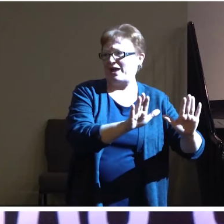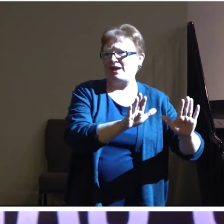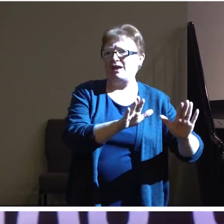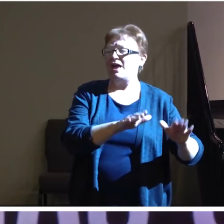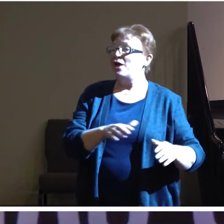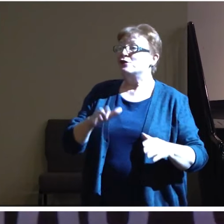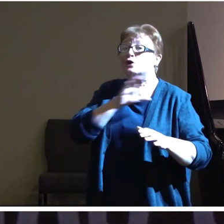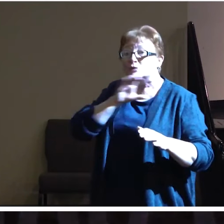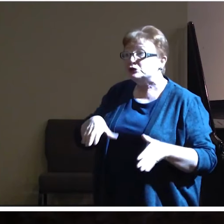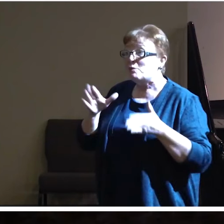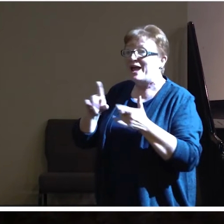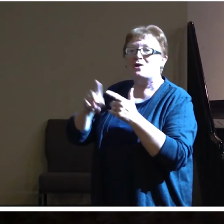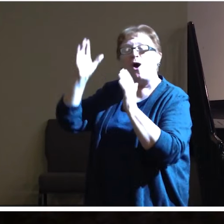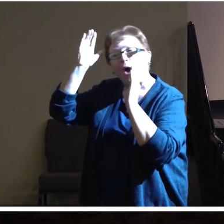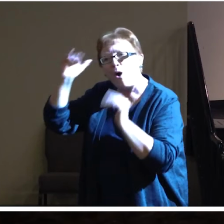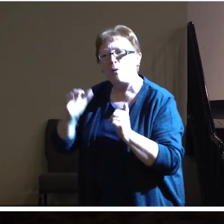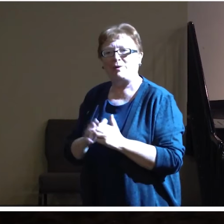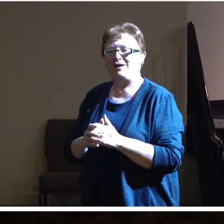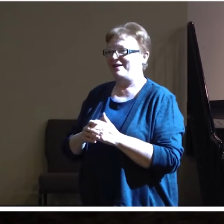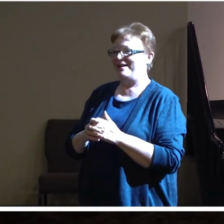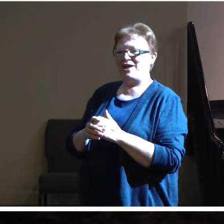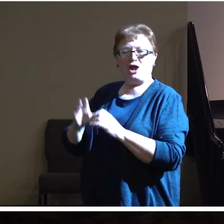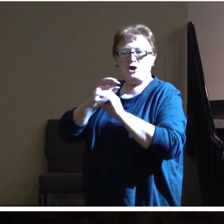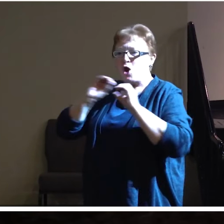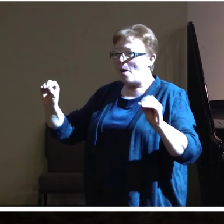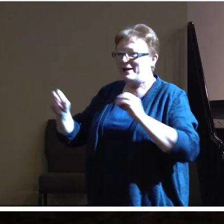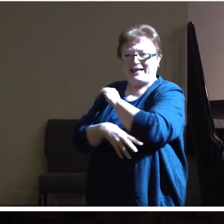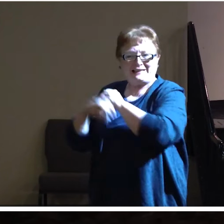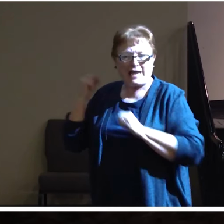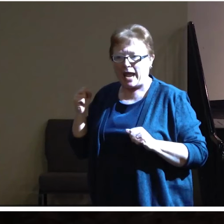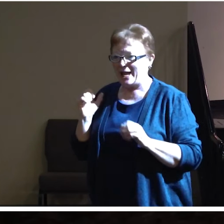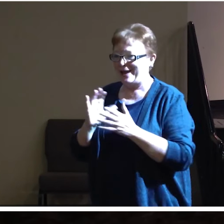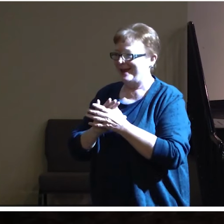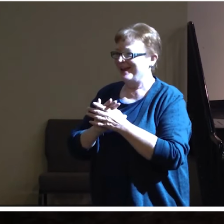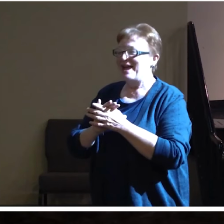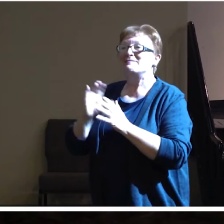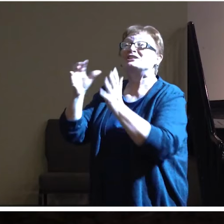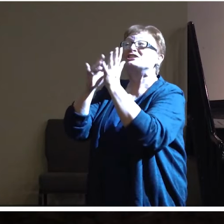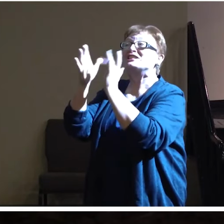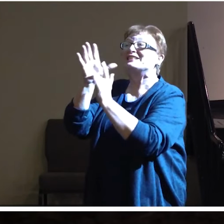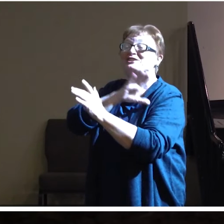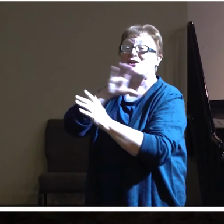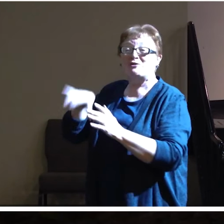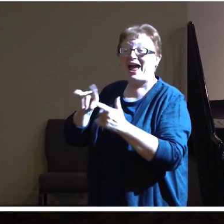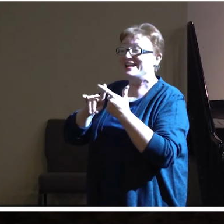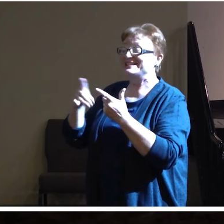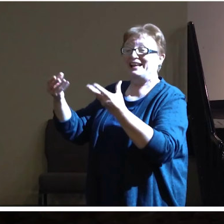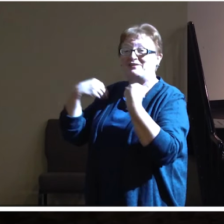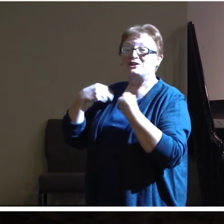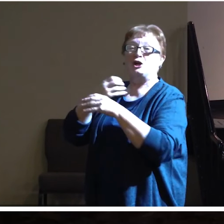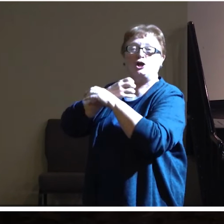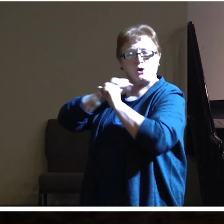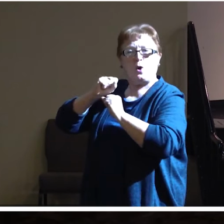is hope that nobody can take, that nobody can steal, because Jesus Christ has secured it for us.